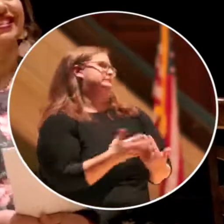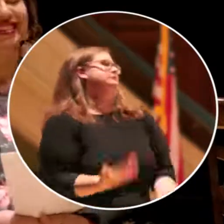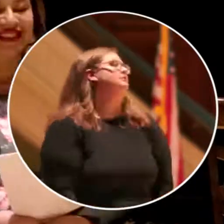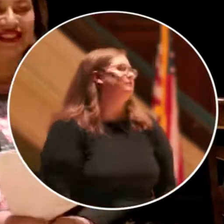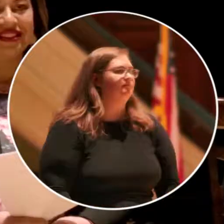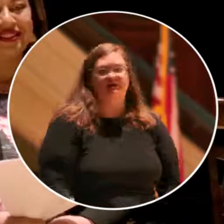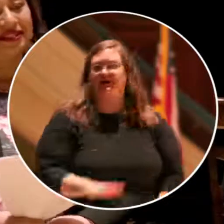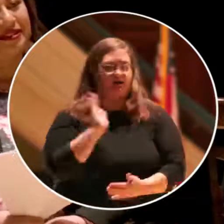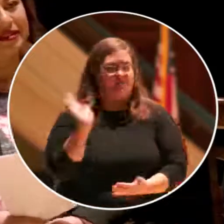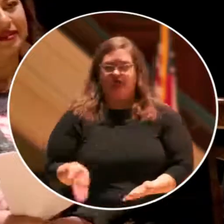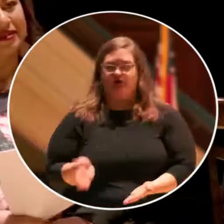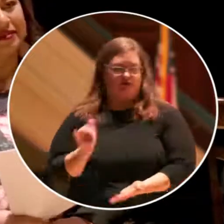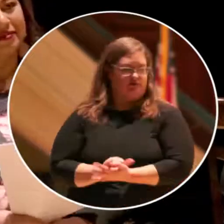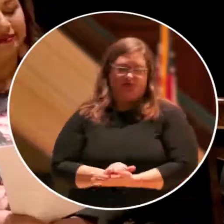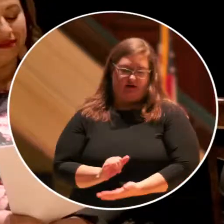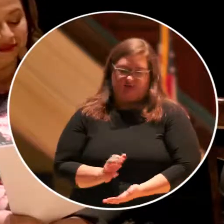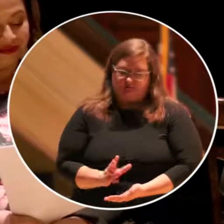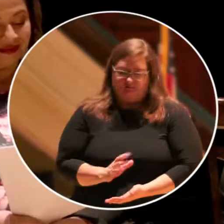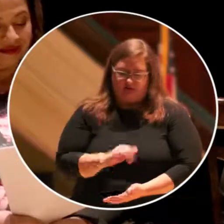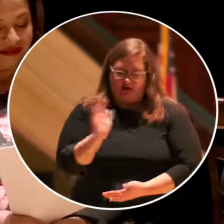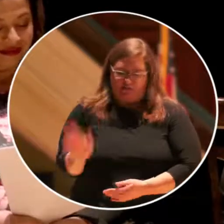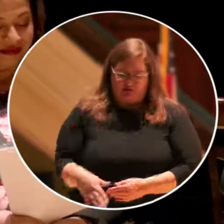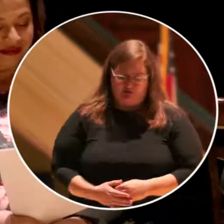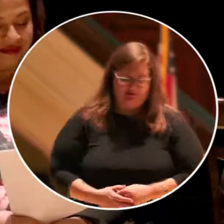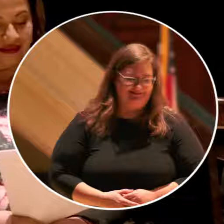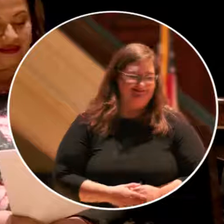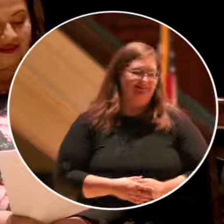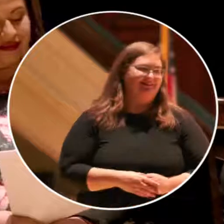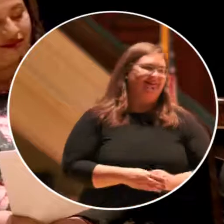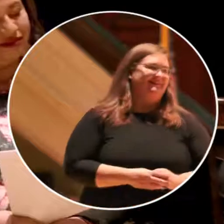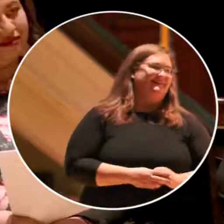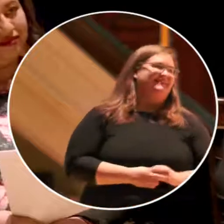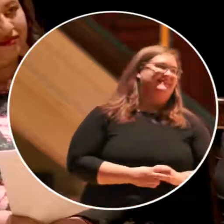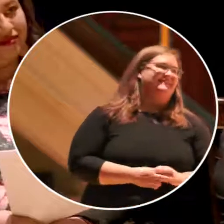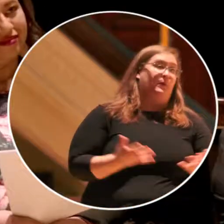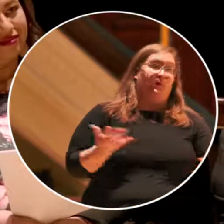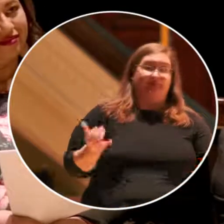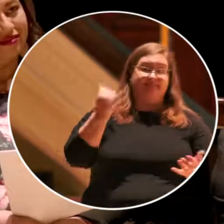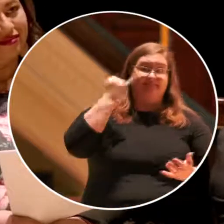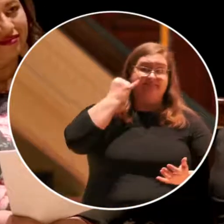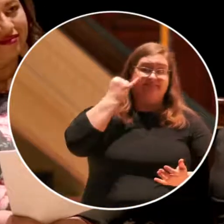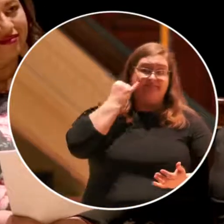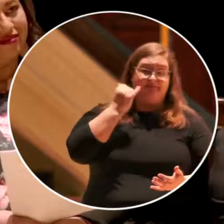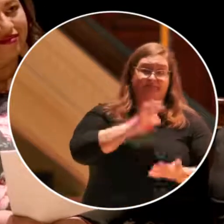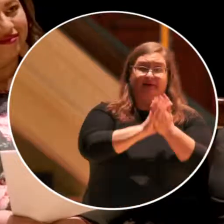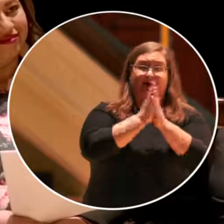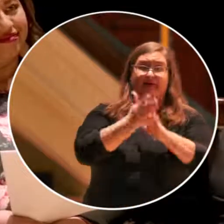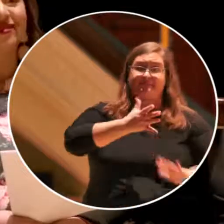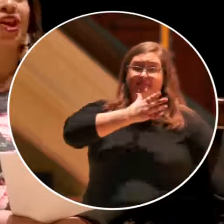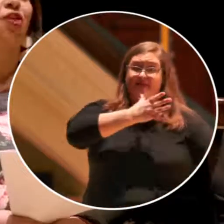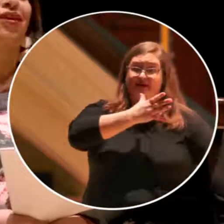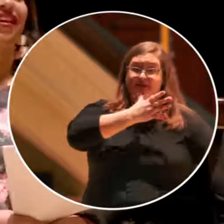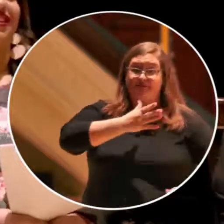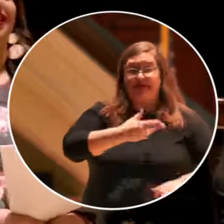I'm not a mother, but I gotta tell you, it doesn't look easy. And if being a mother came naturally, would anyone be here